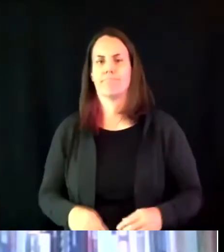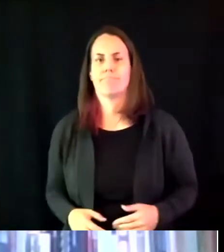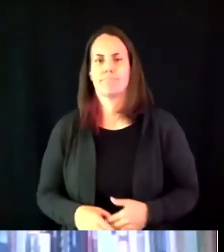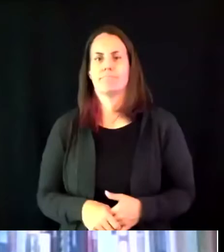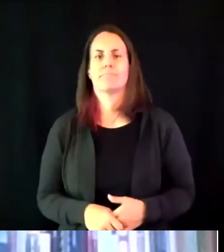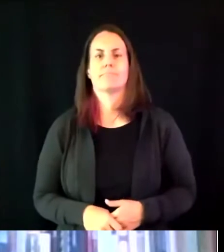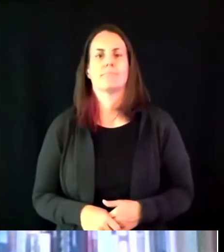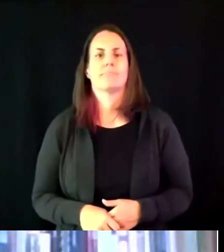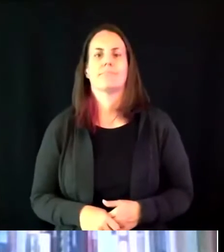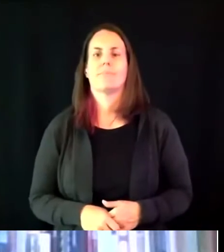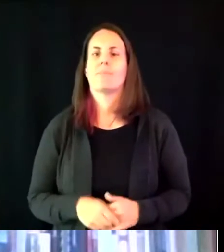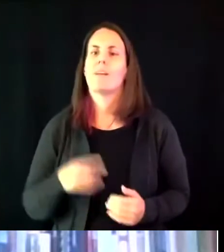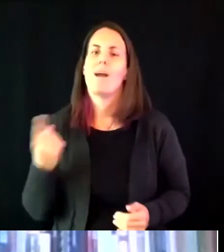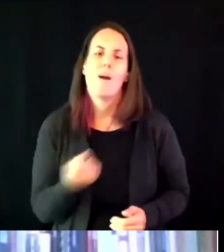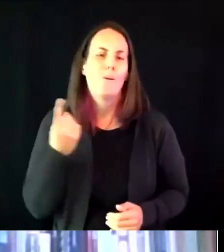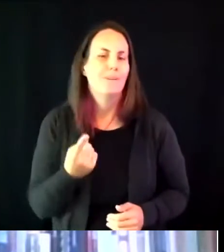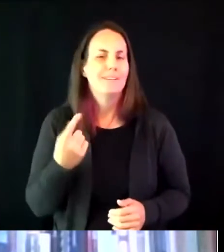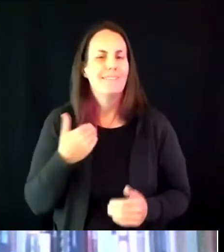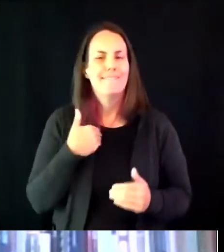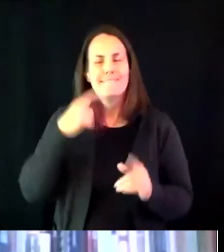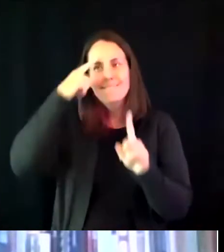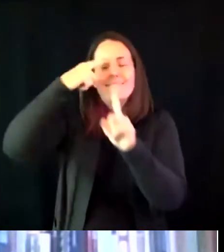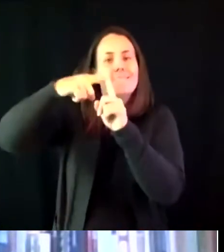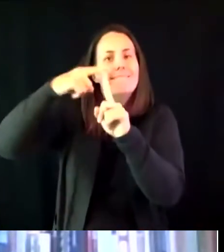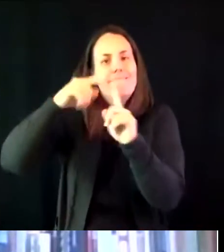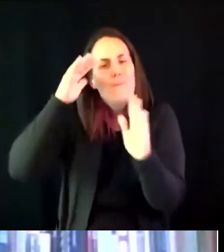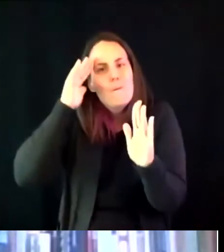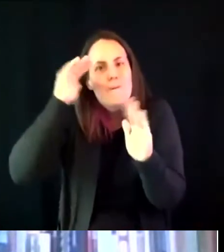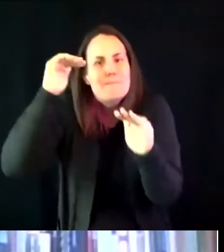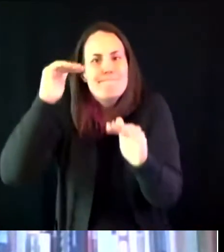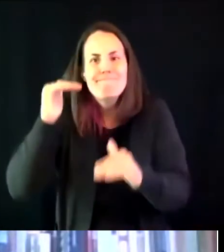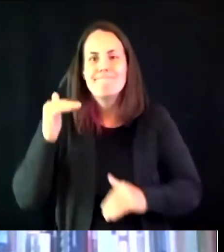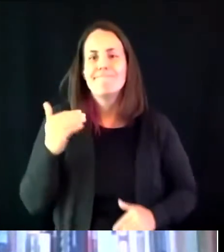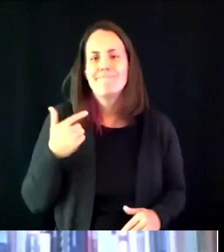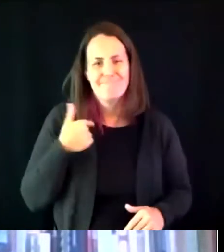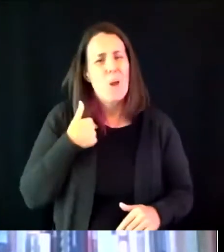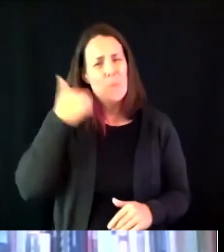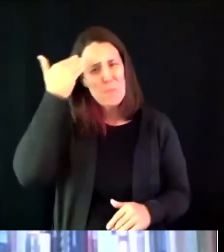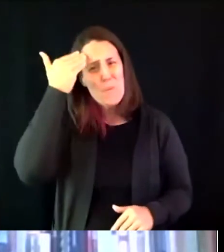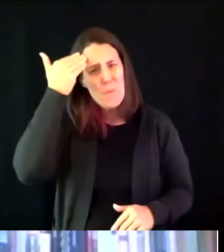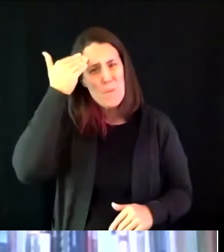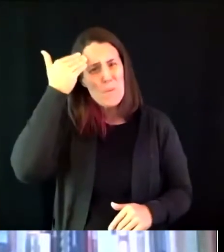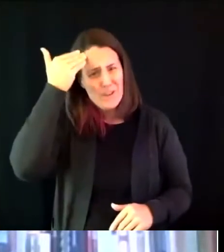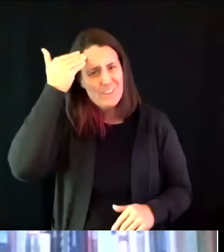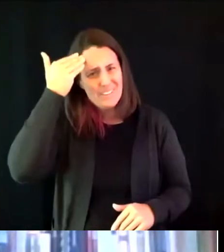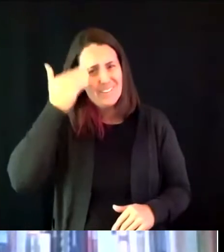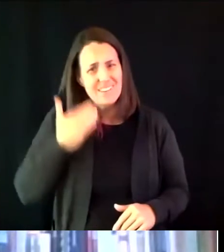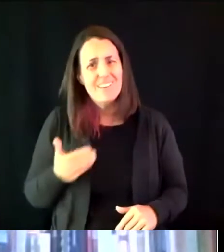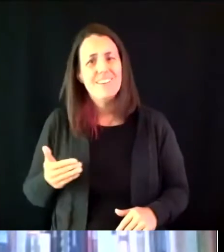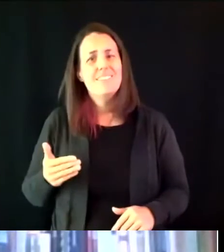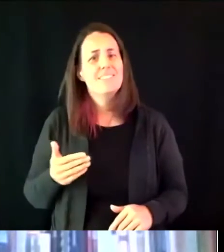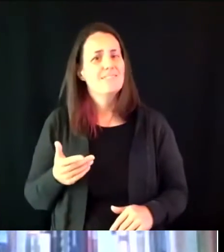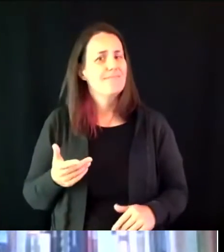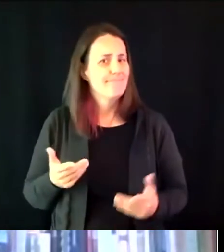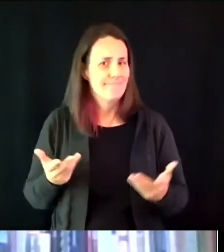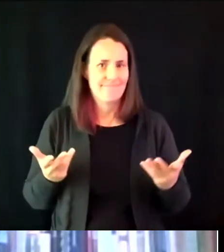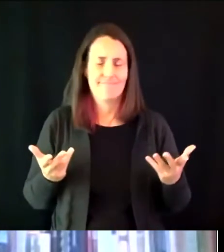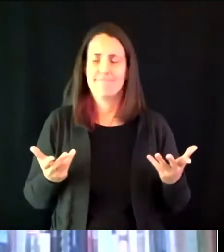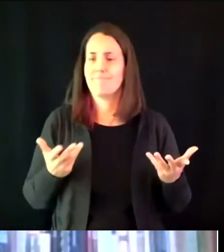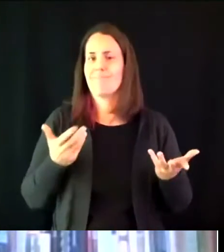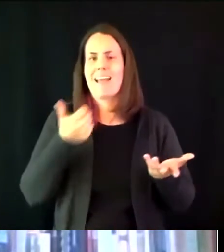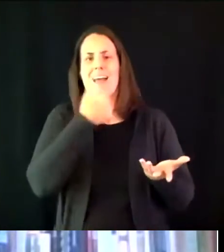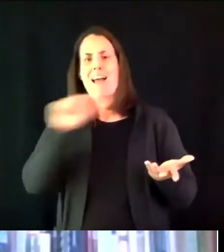give me hope. One is that we know pandemics come in waves, and this wave will not